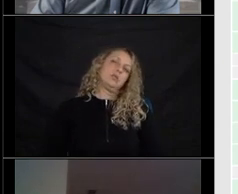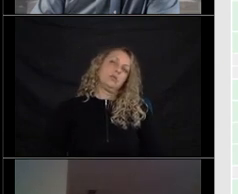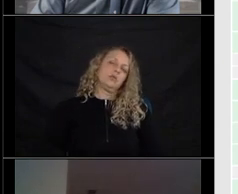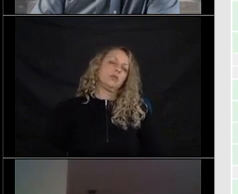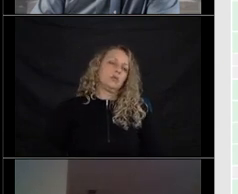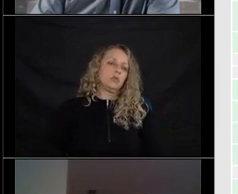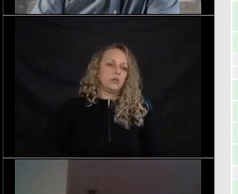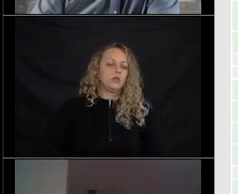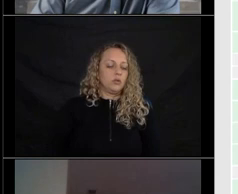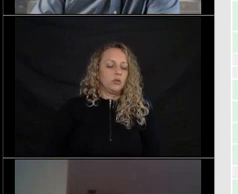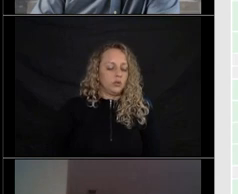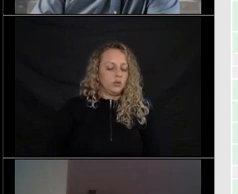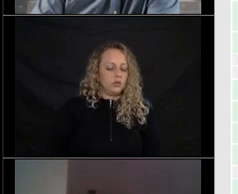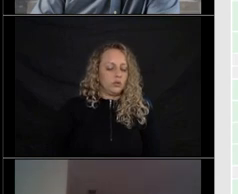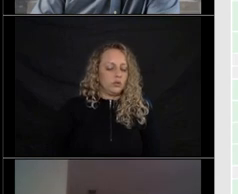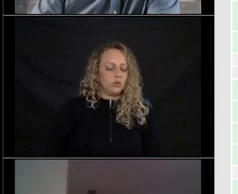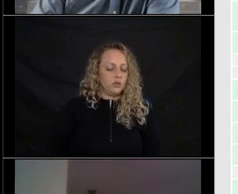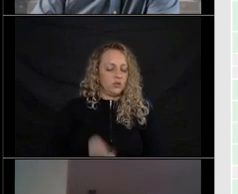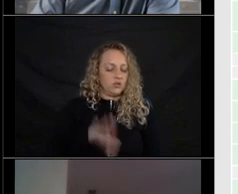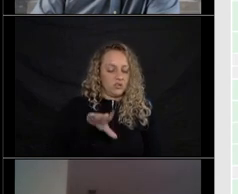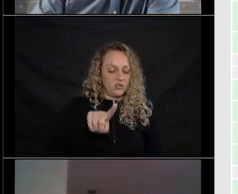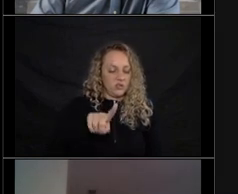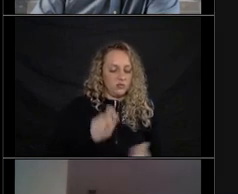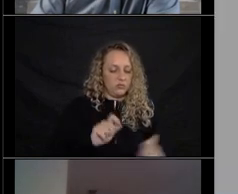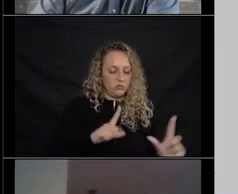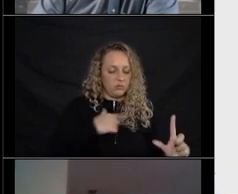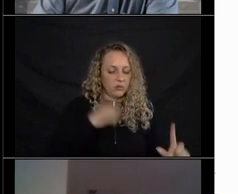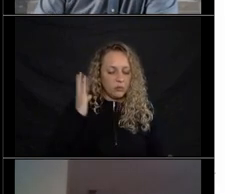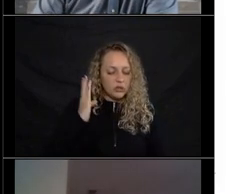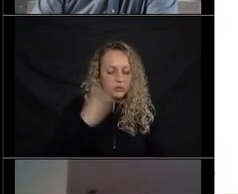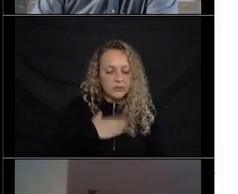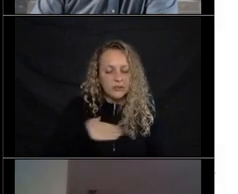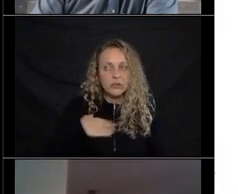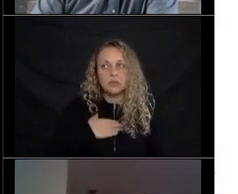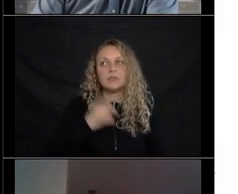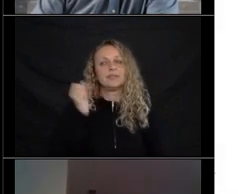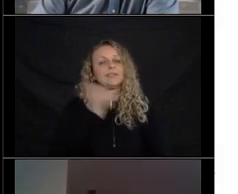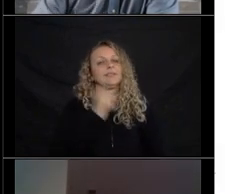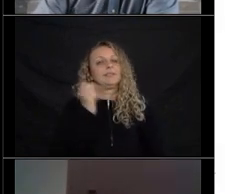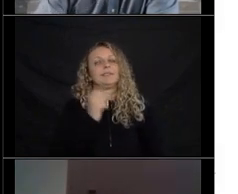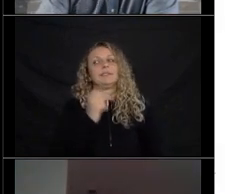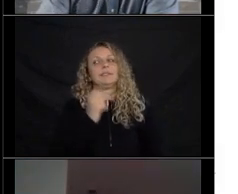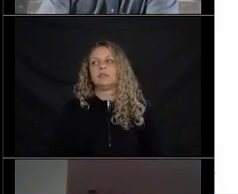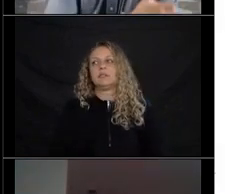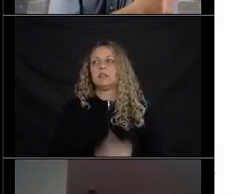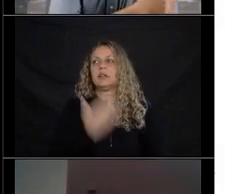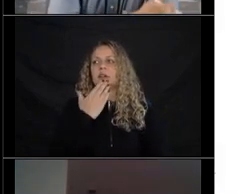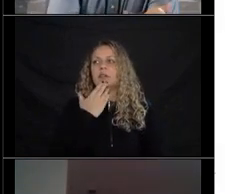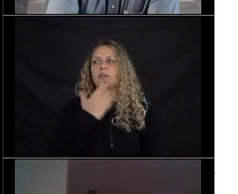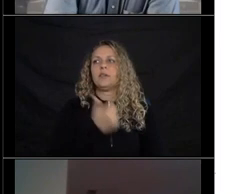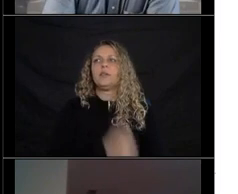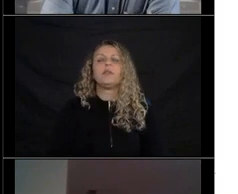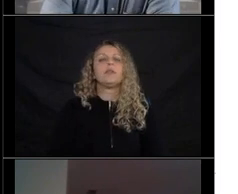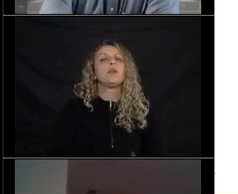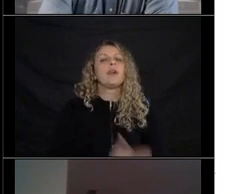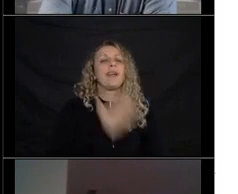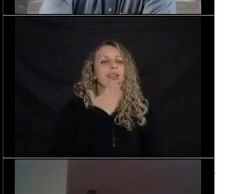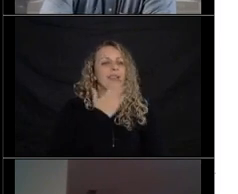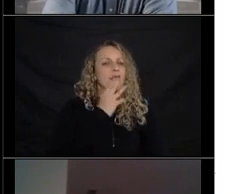Okay. John, can you load up my presentation for me, please? Yes. Excellent.